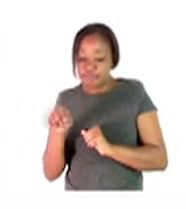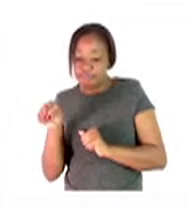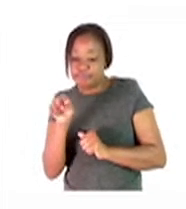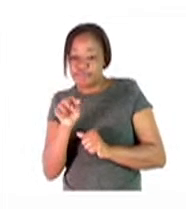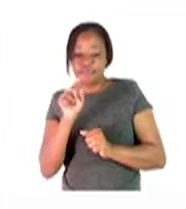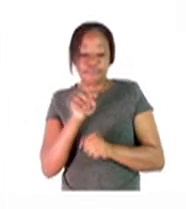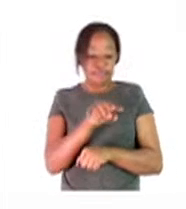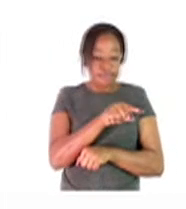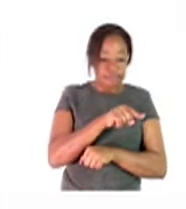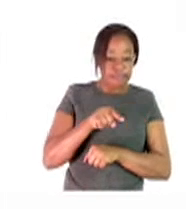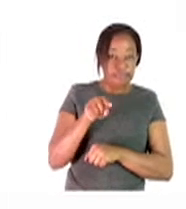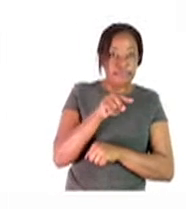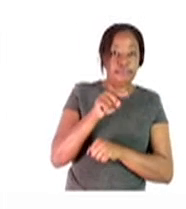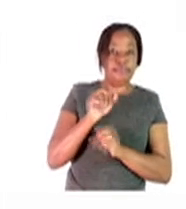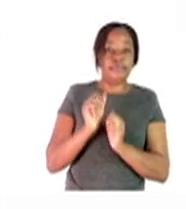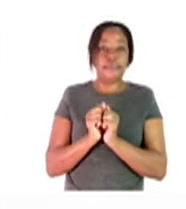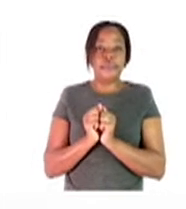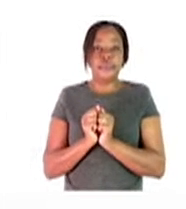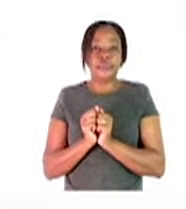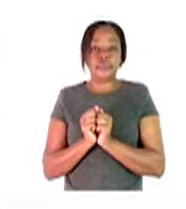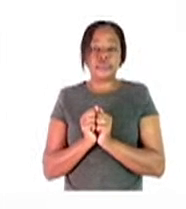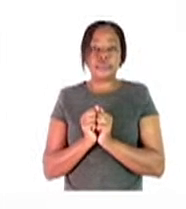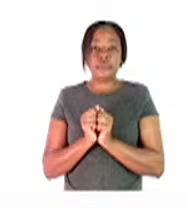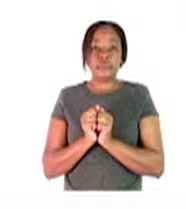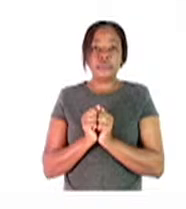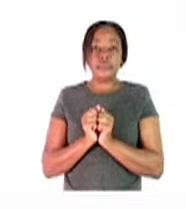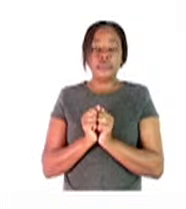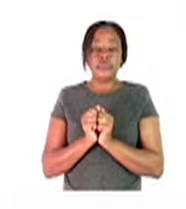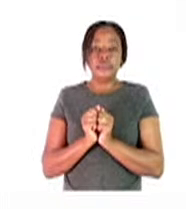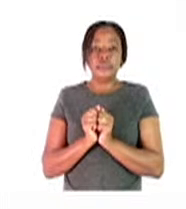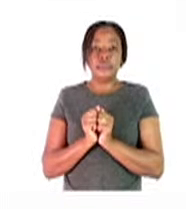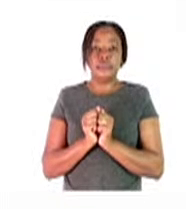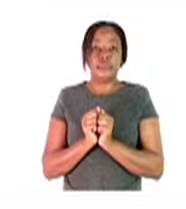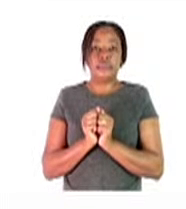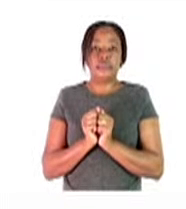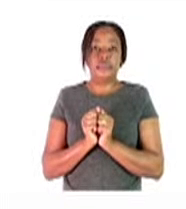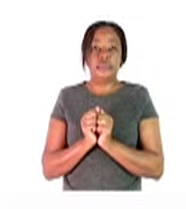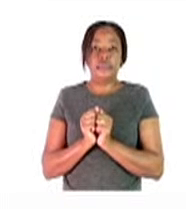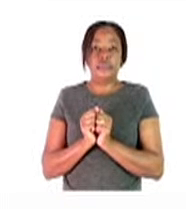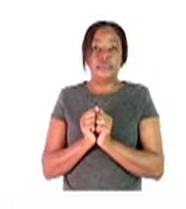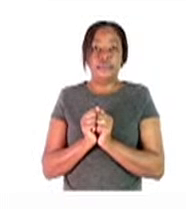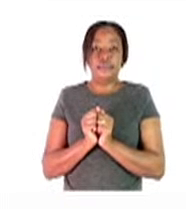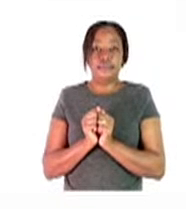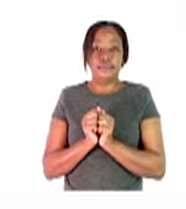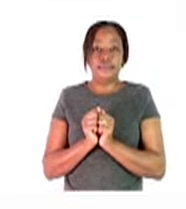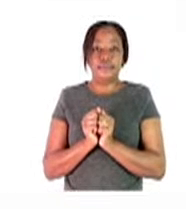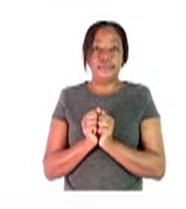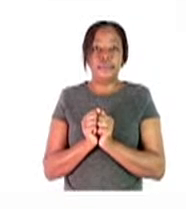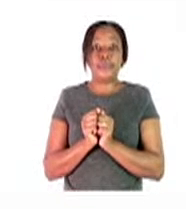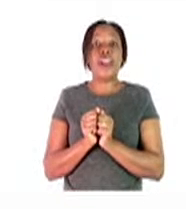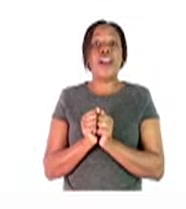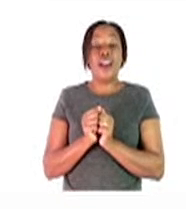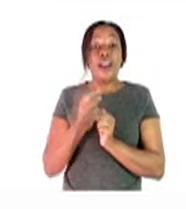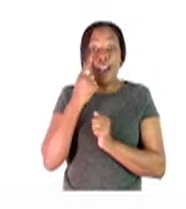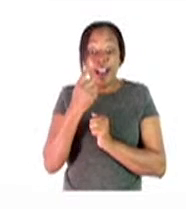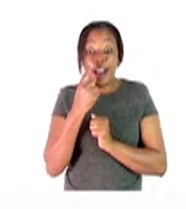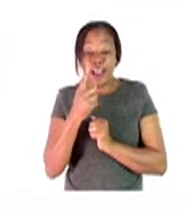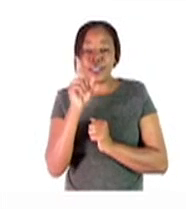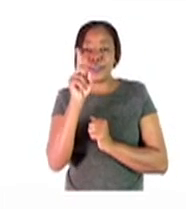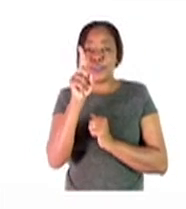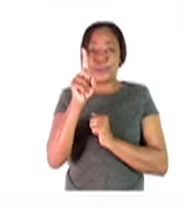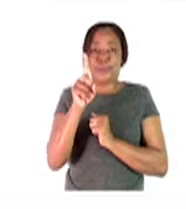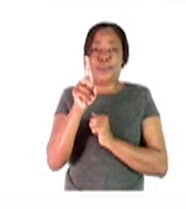there. Just find them and you circle them, and you should be able to read them. I have already seen one in front of me